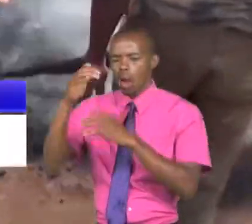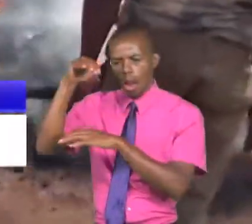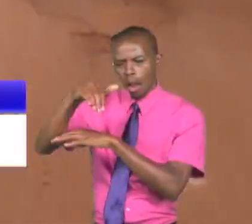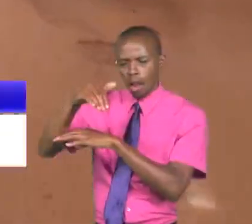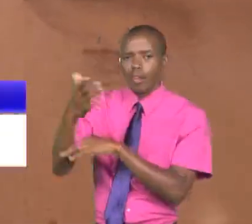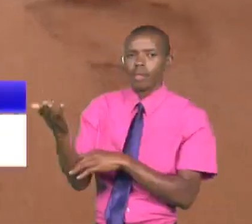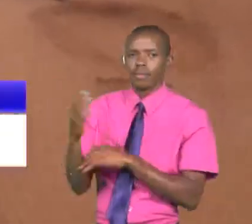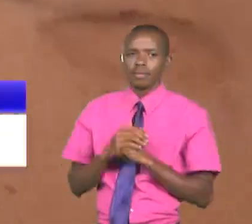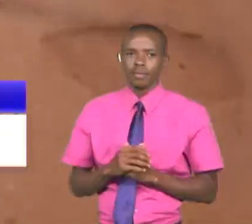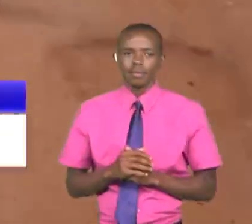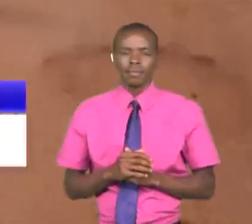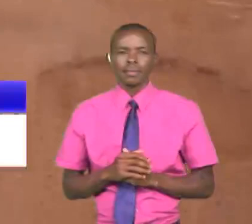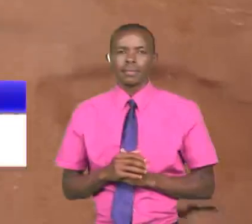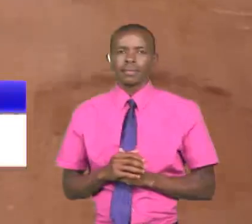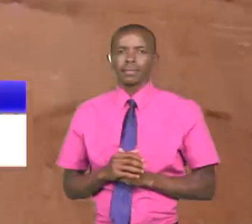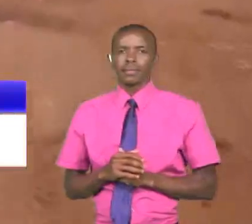country.